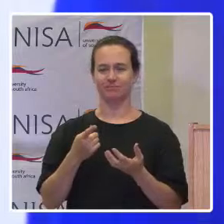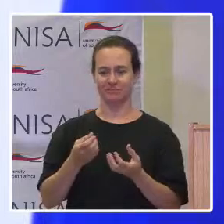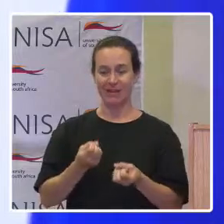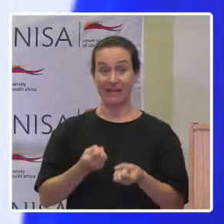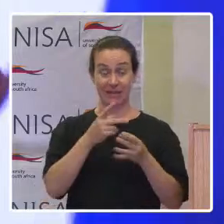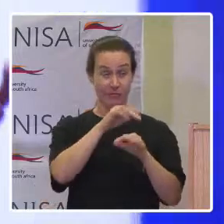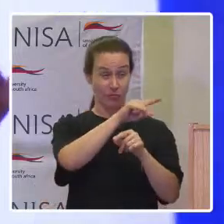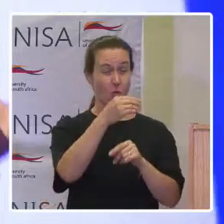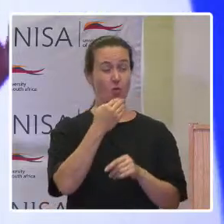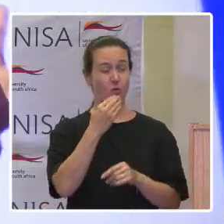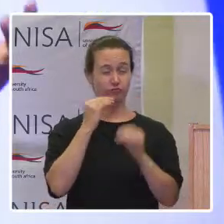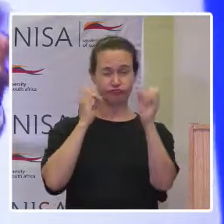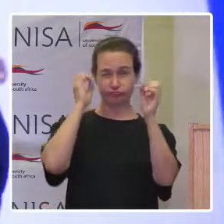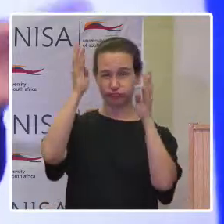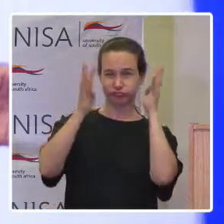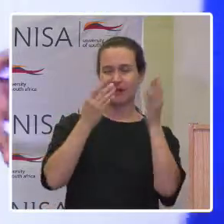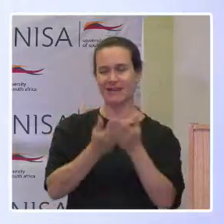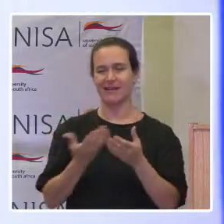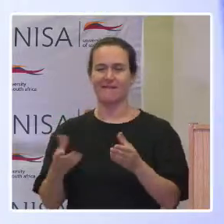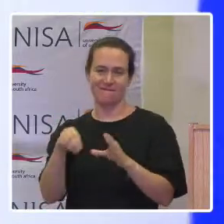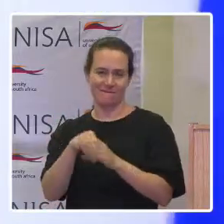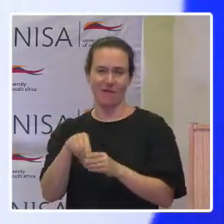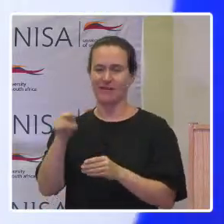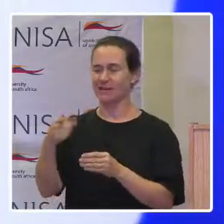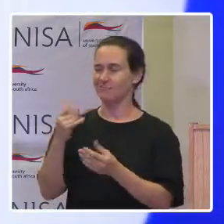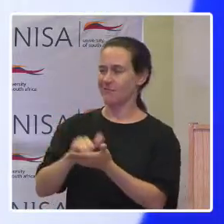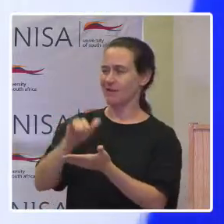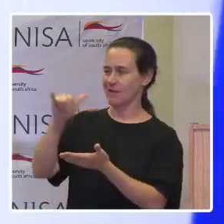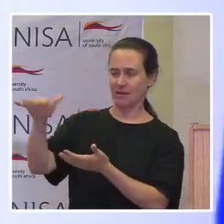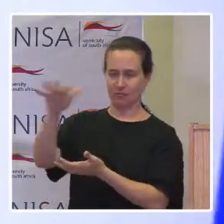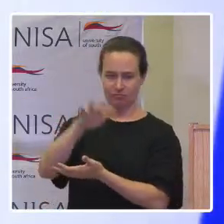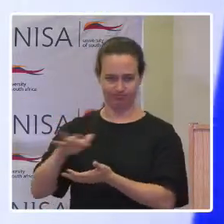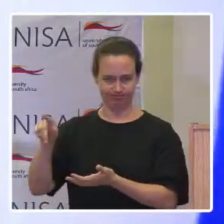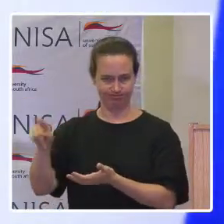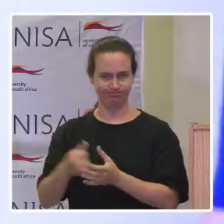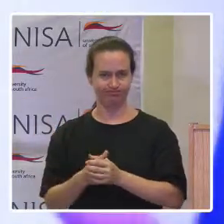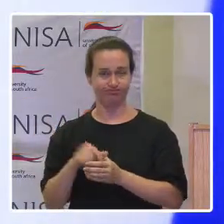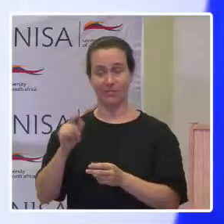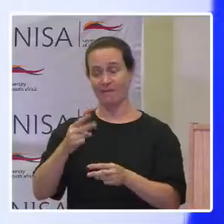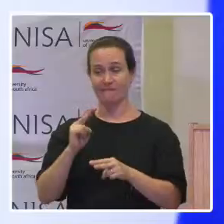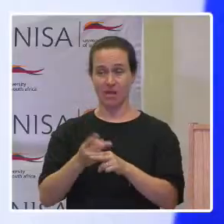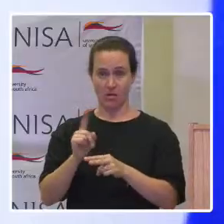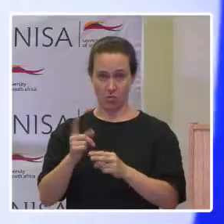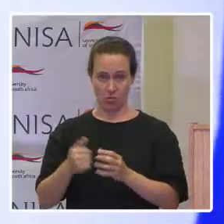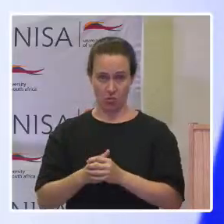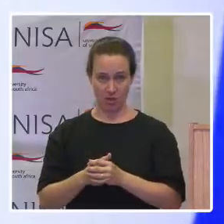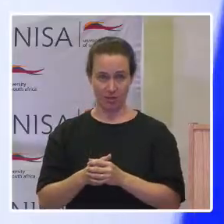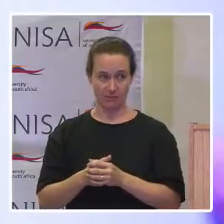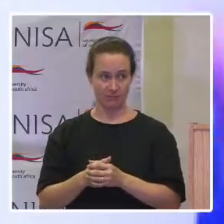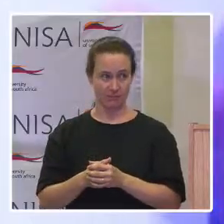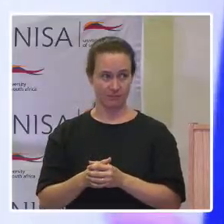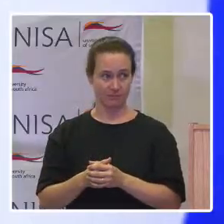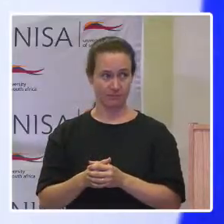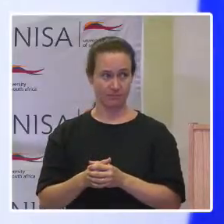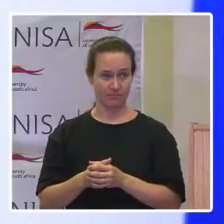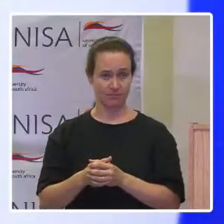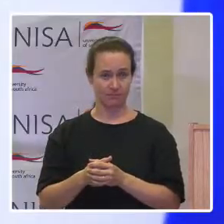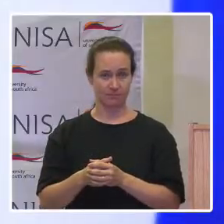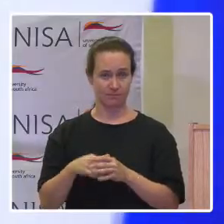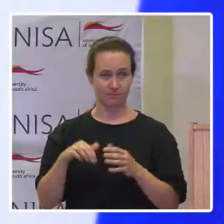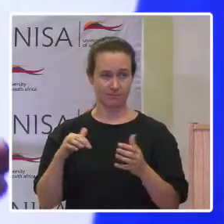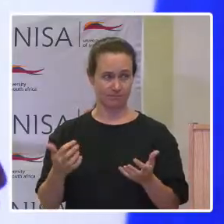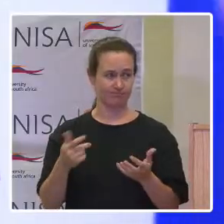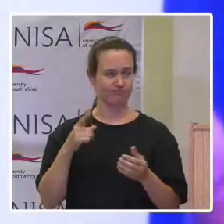creatives, to be able to participate in that Aerotropolis region? And the final one is just the deep tech, deep science,